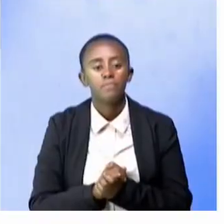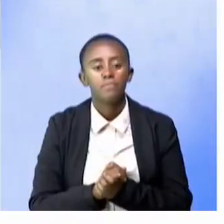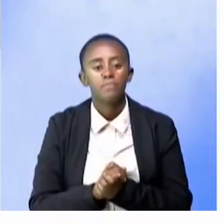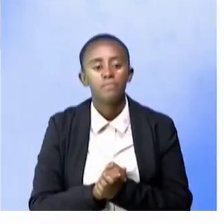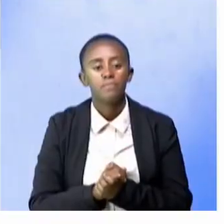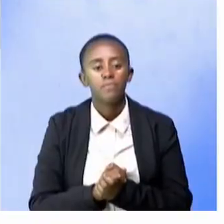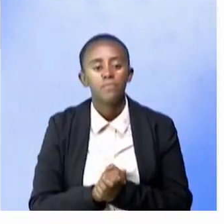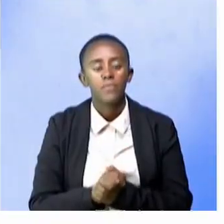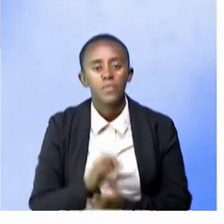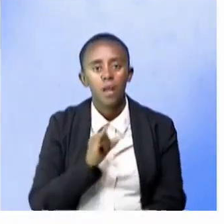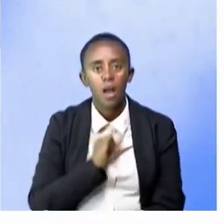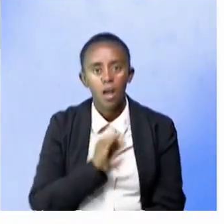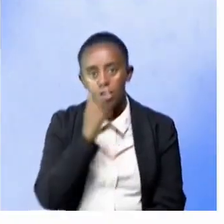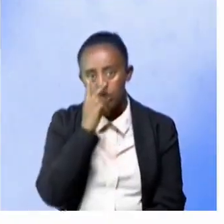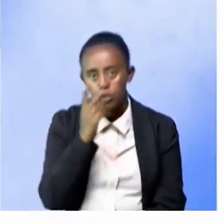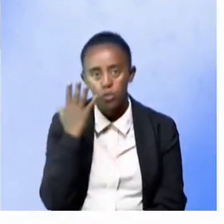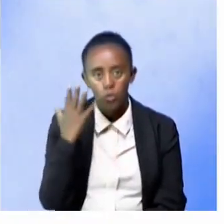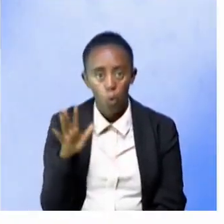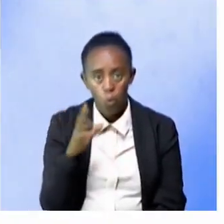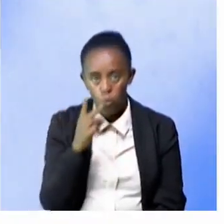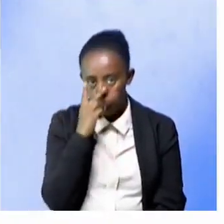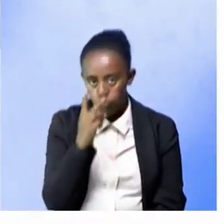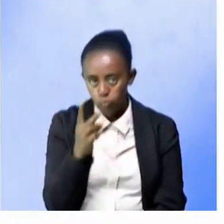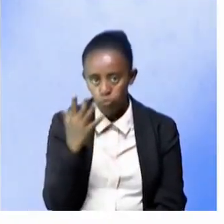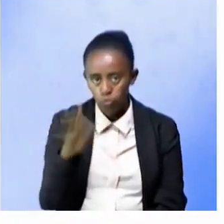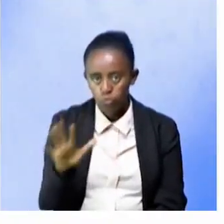I saw